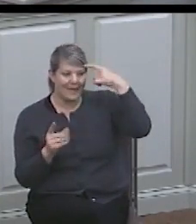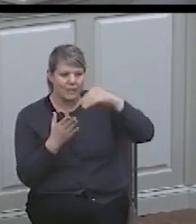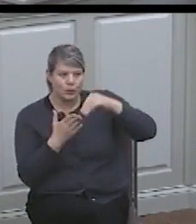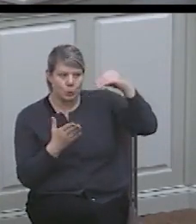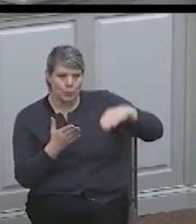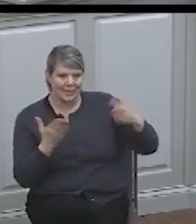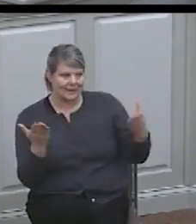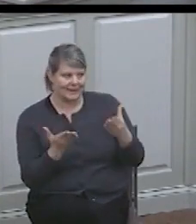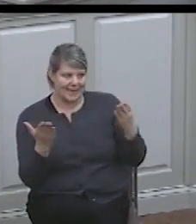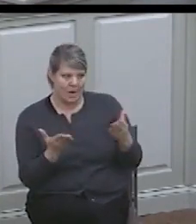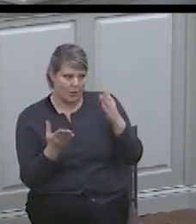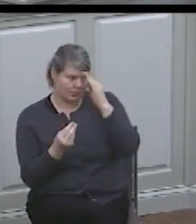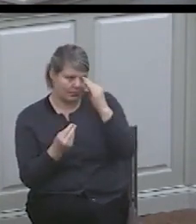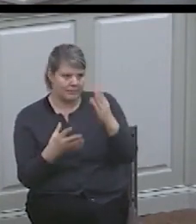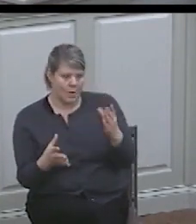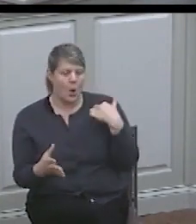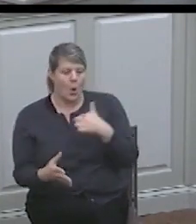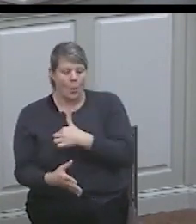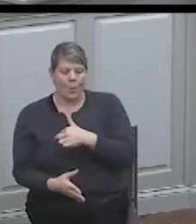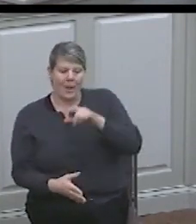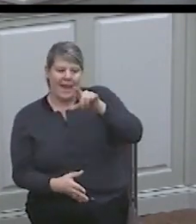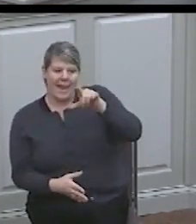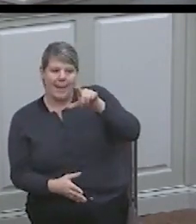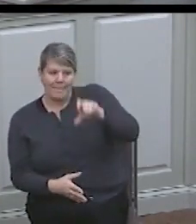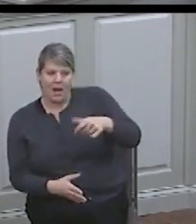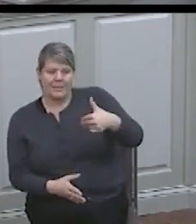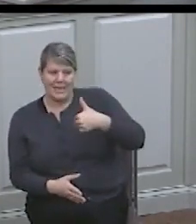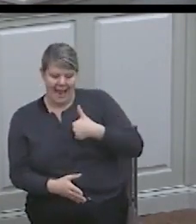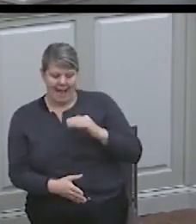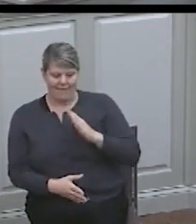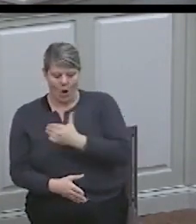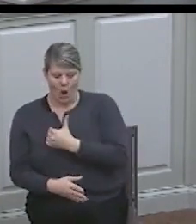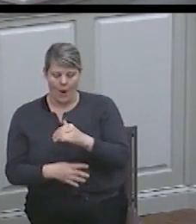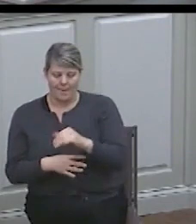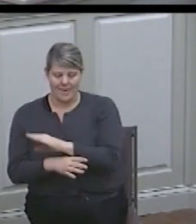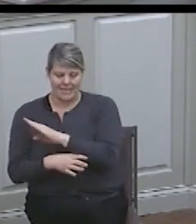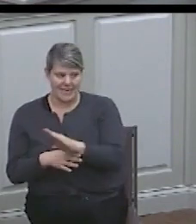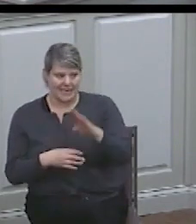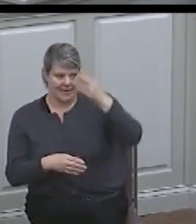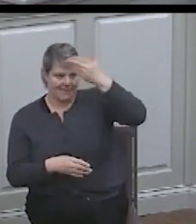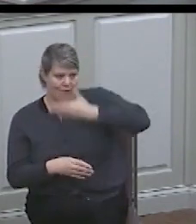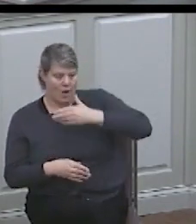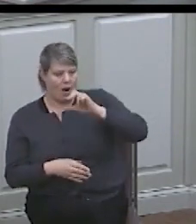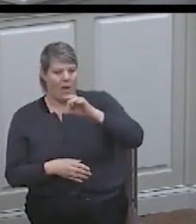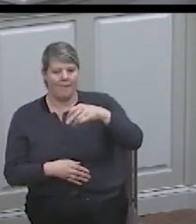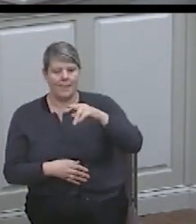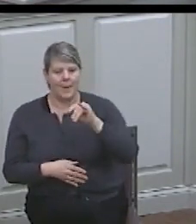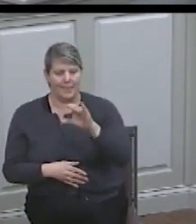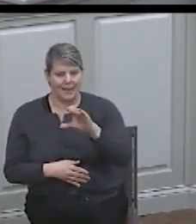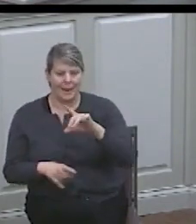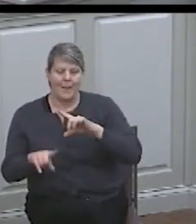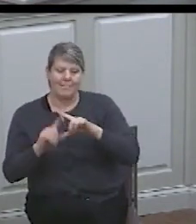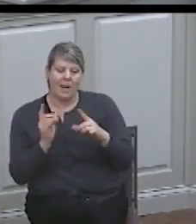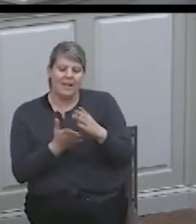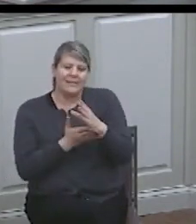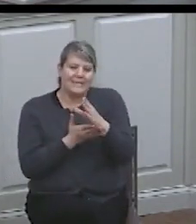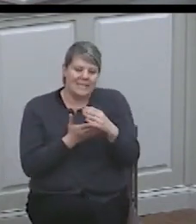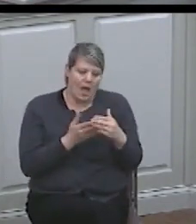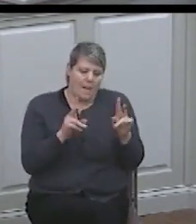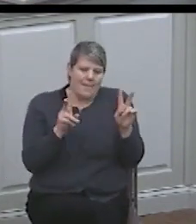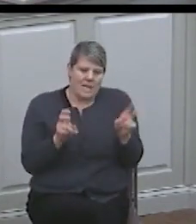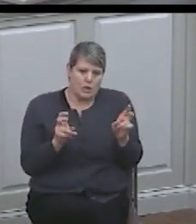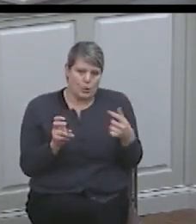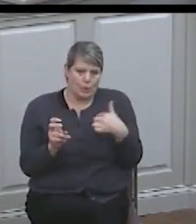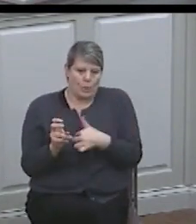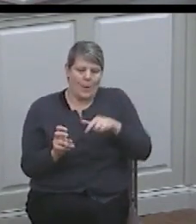we are mandated to conduct our business in public, except under certain circumstances, two of which